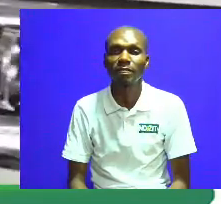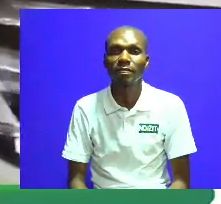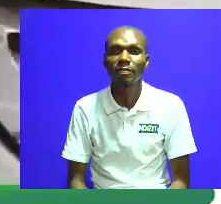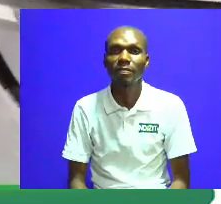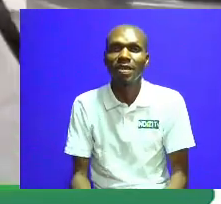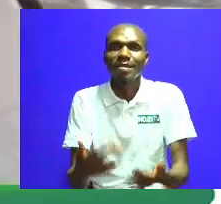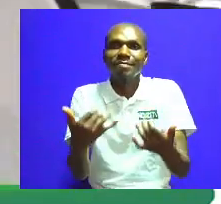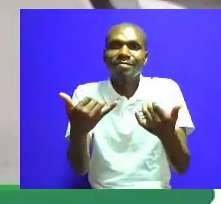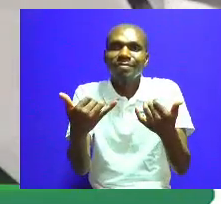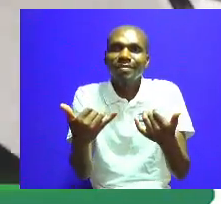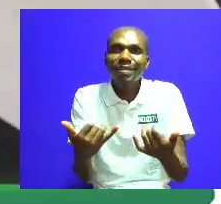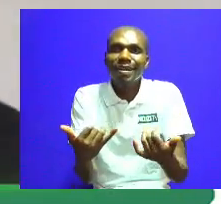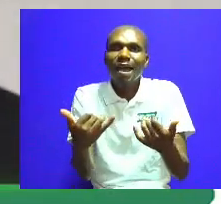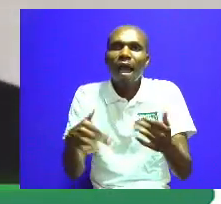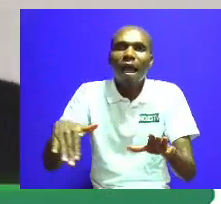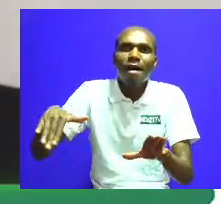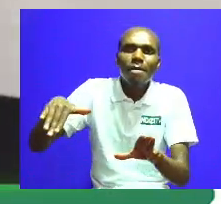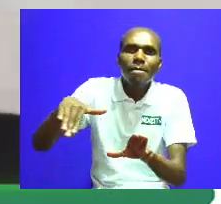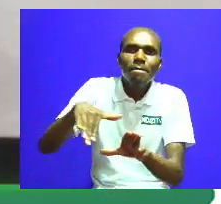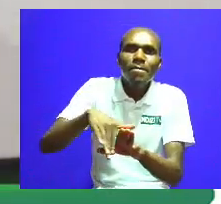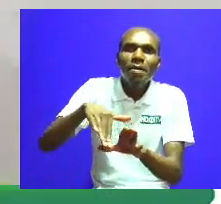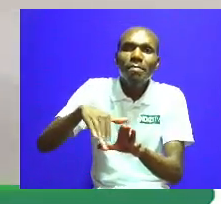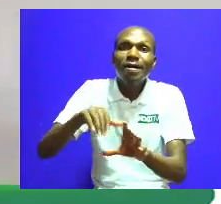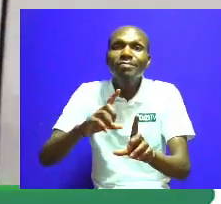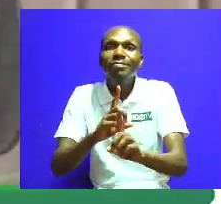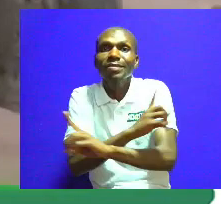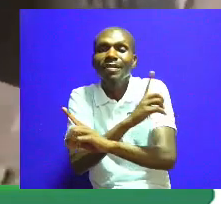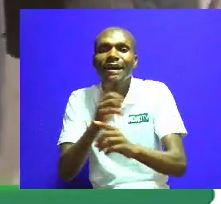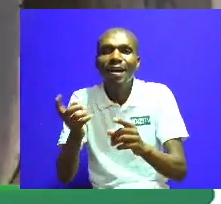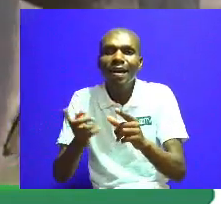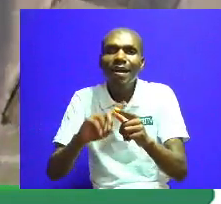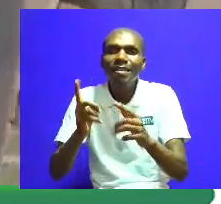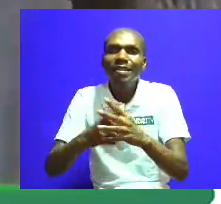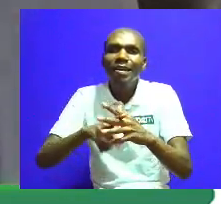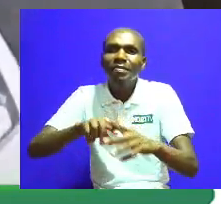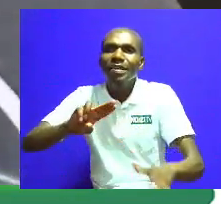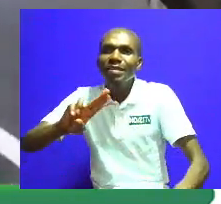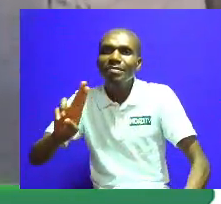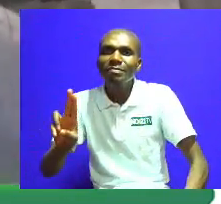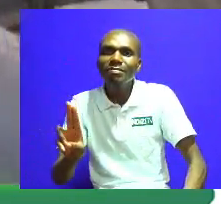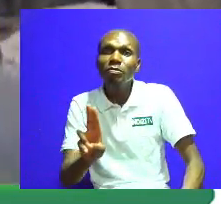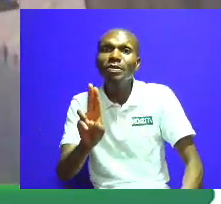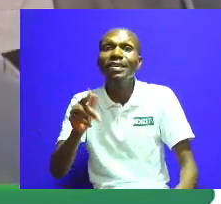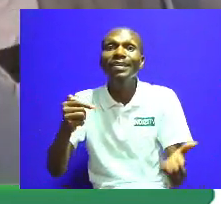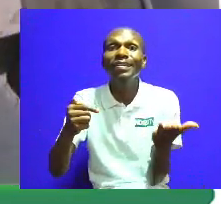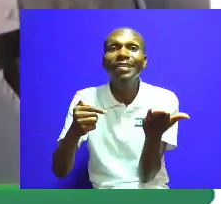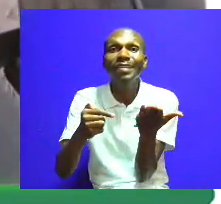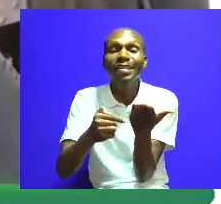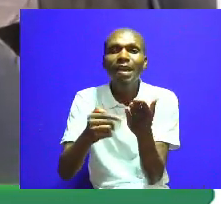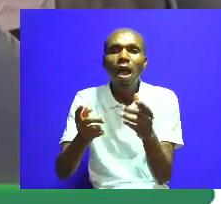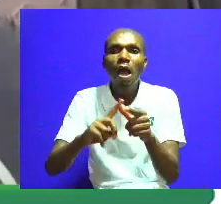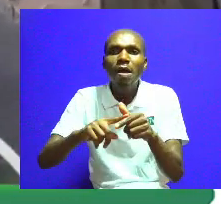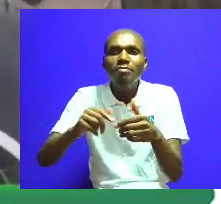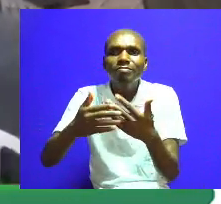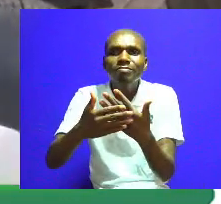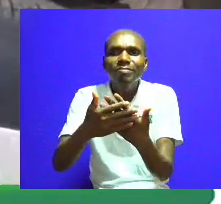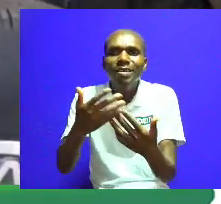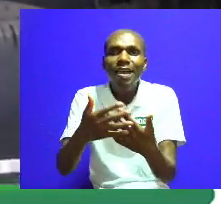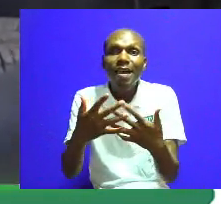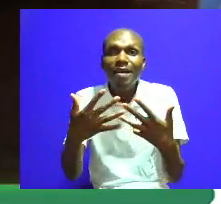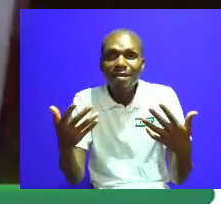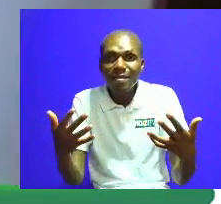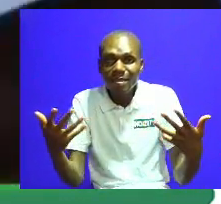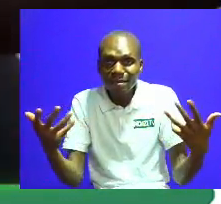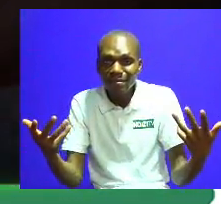Wono ni gababu watani au au nebiombe, viacha kirego tumekati nchira chia kerero, chokorenda ebi nto bito nto